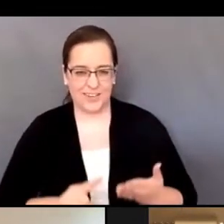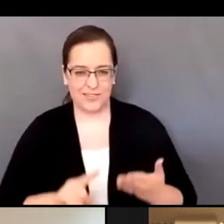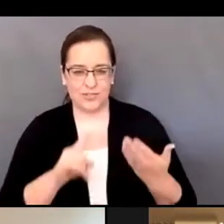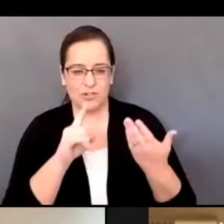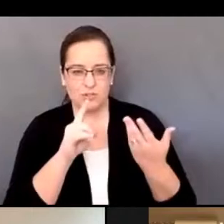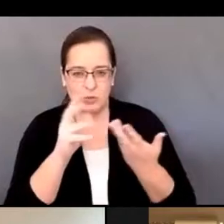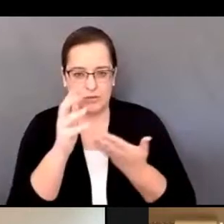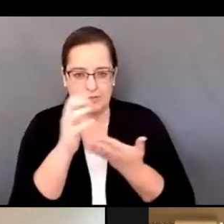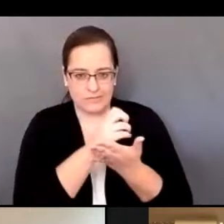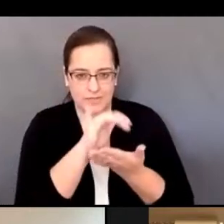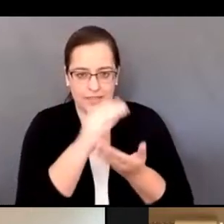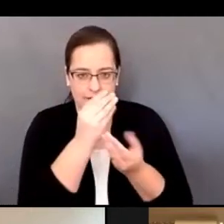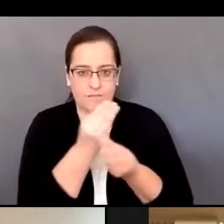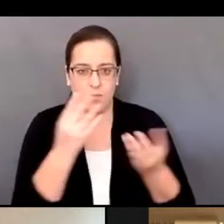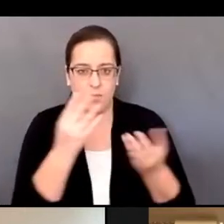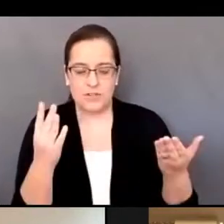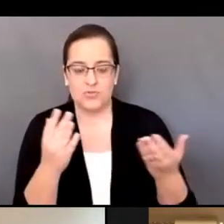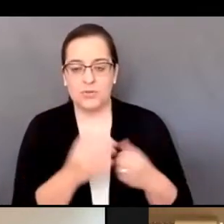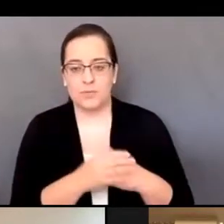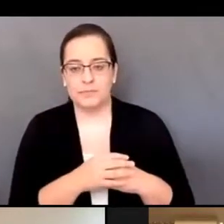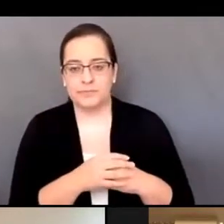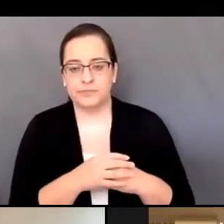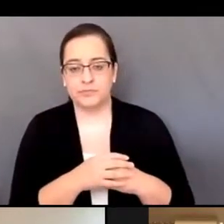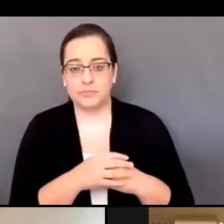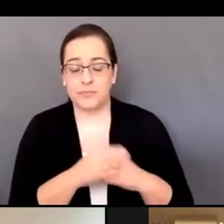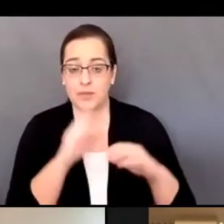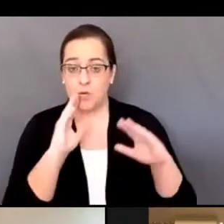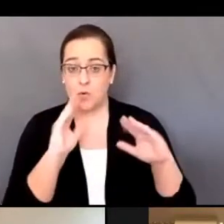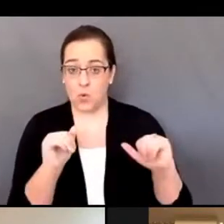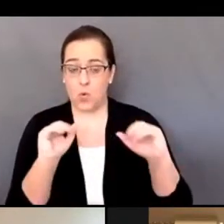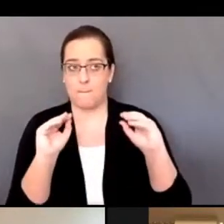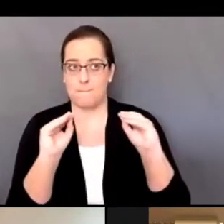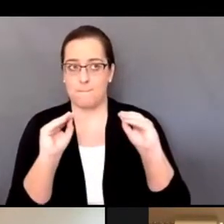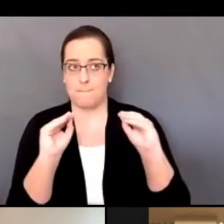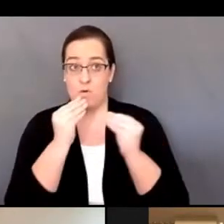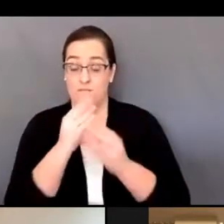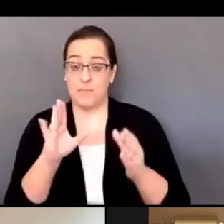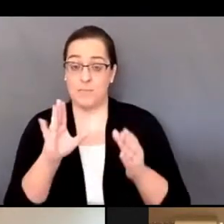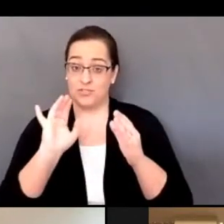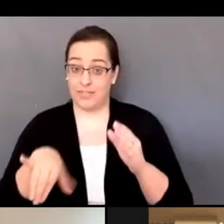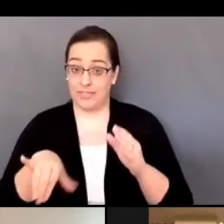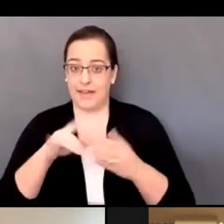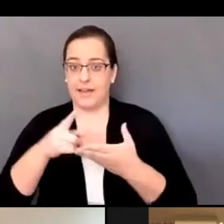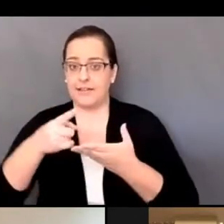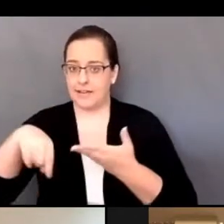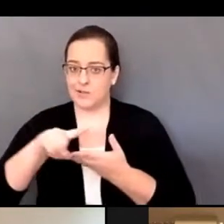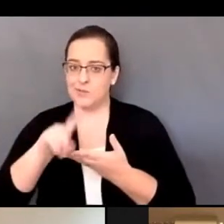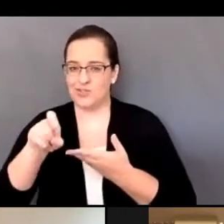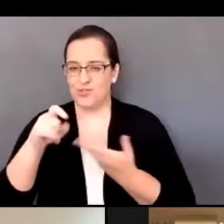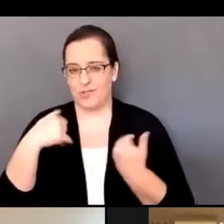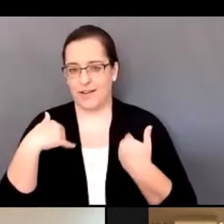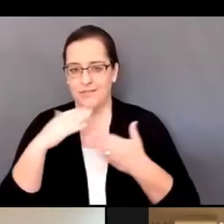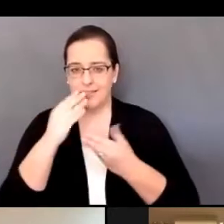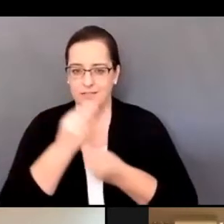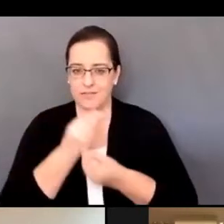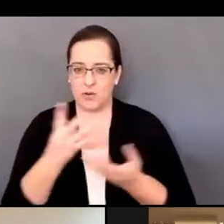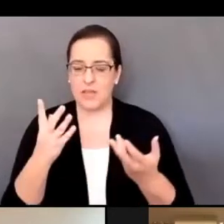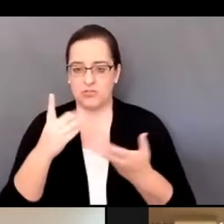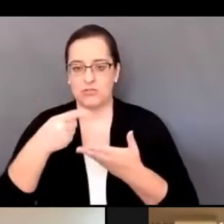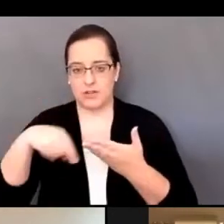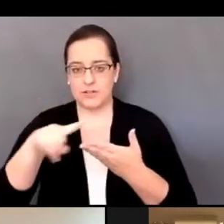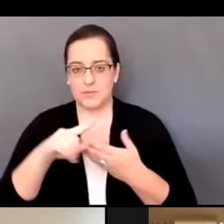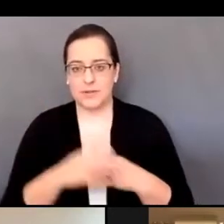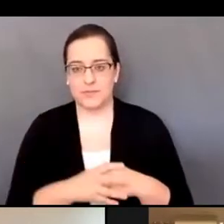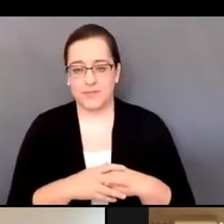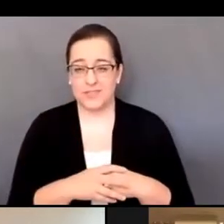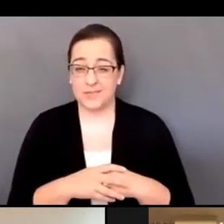of questions. So I hope to have more information related to that next week. So